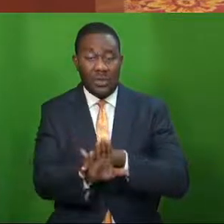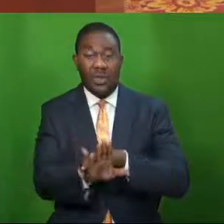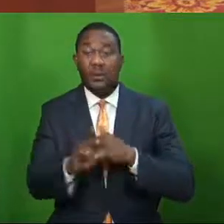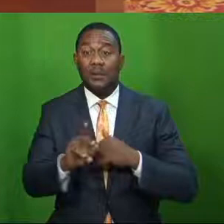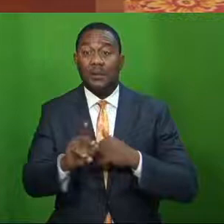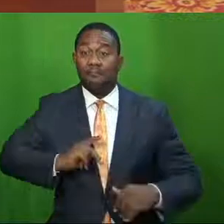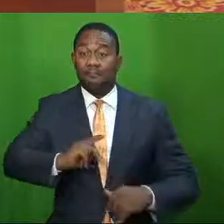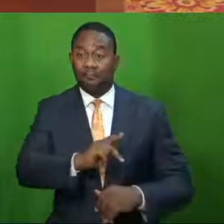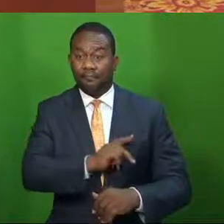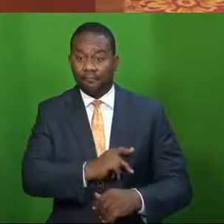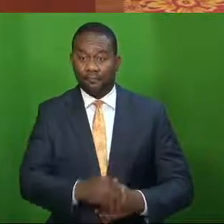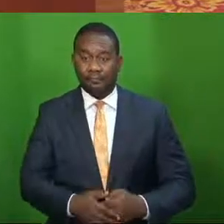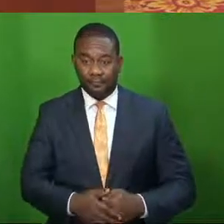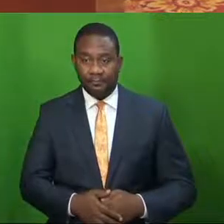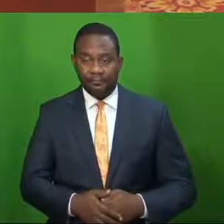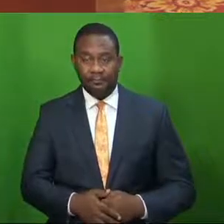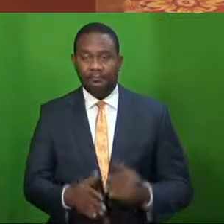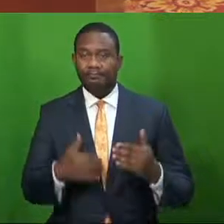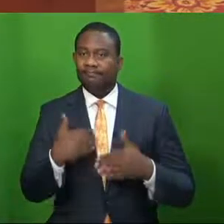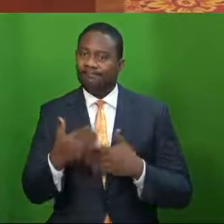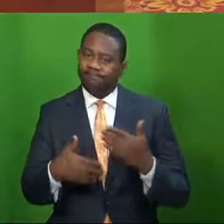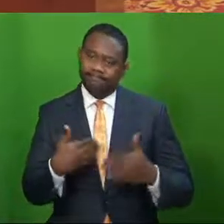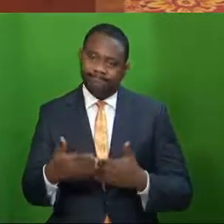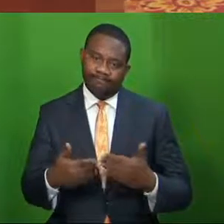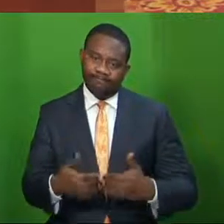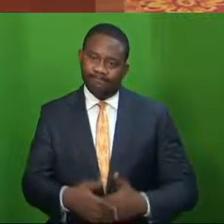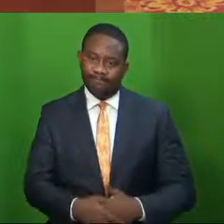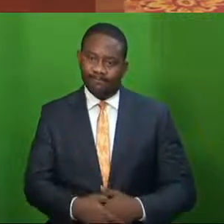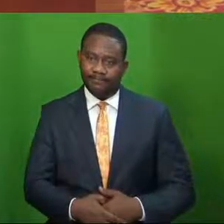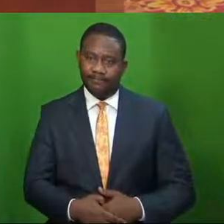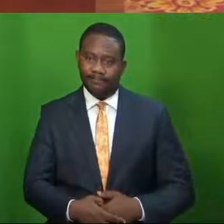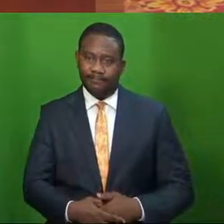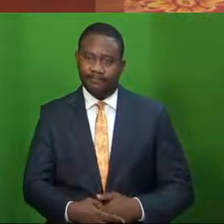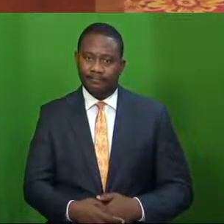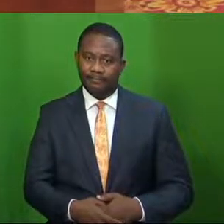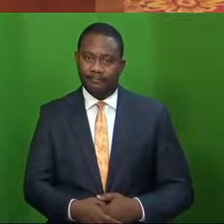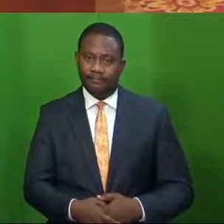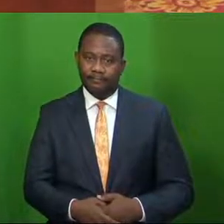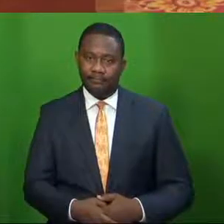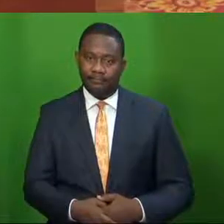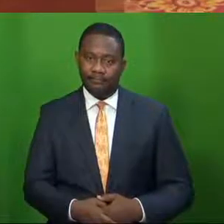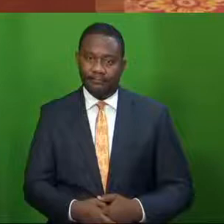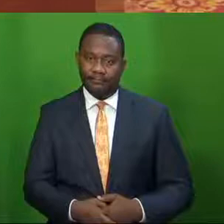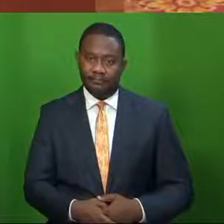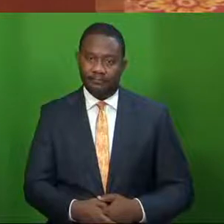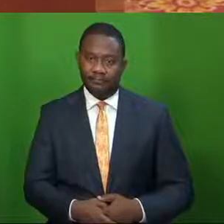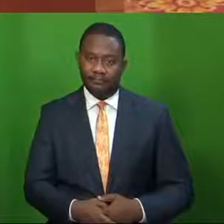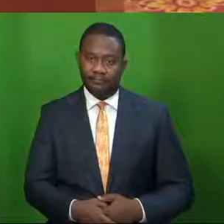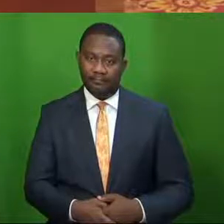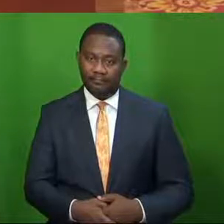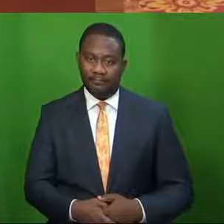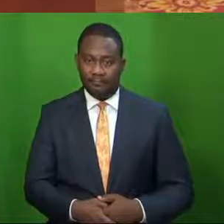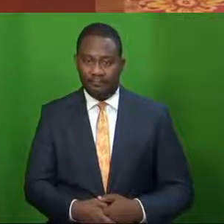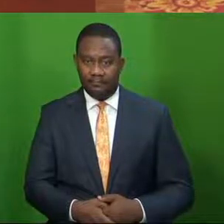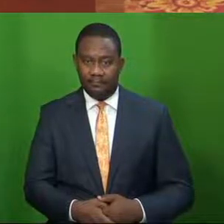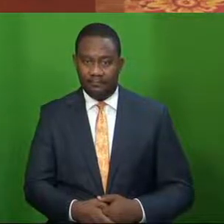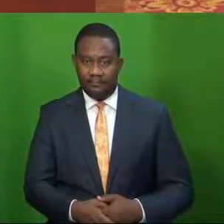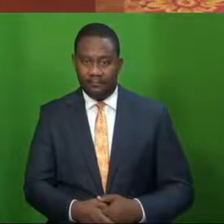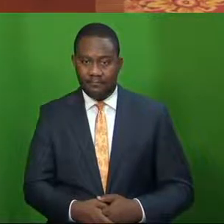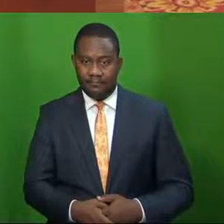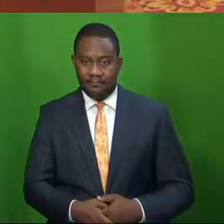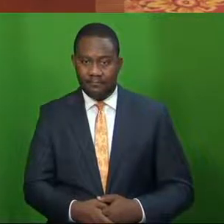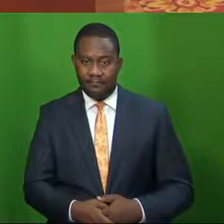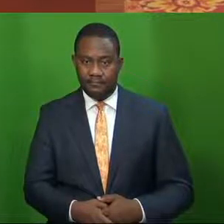are working on that feverishly to see how it ends. Speaker, I